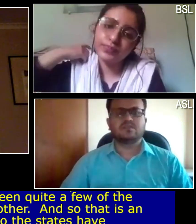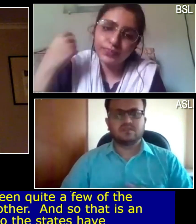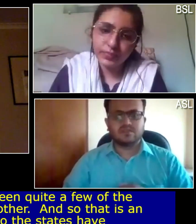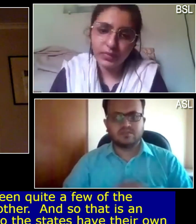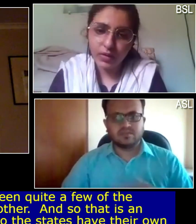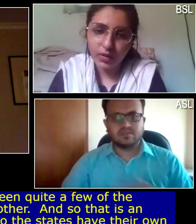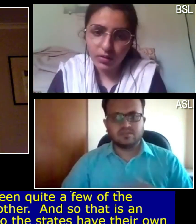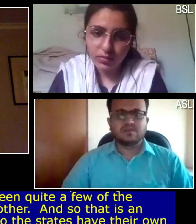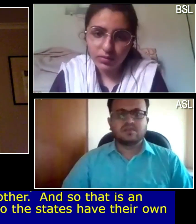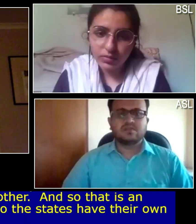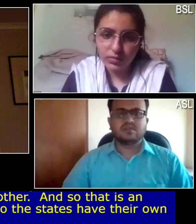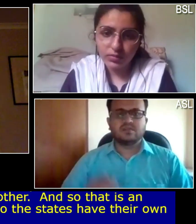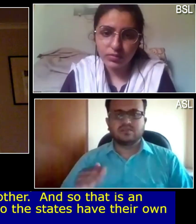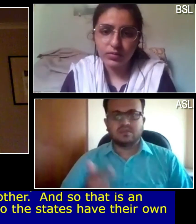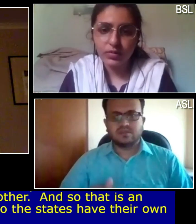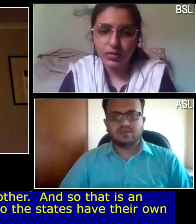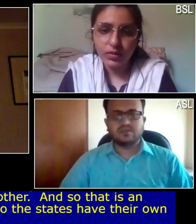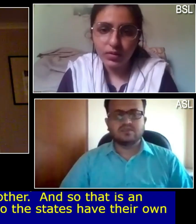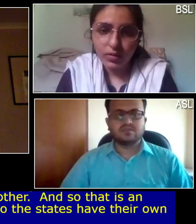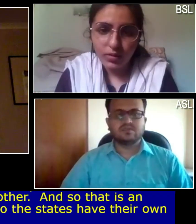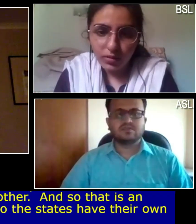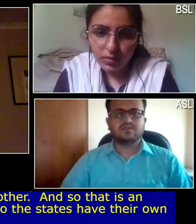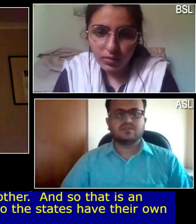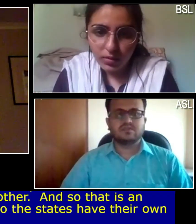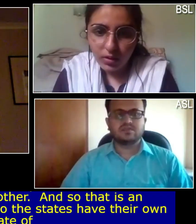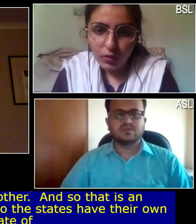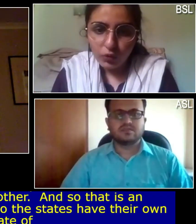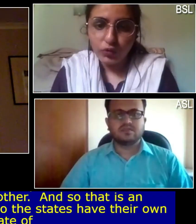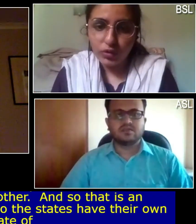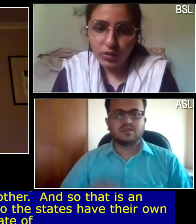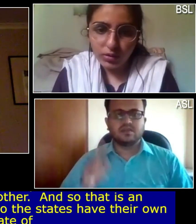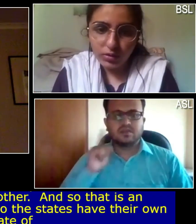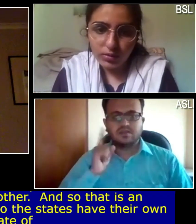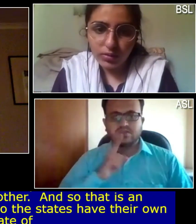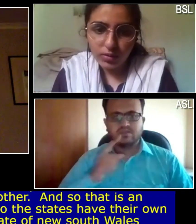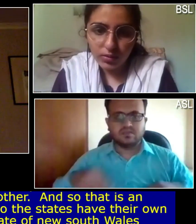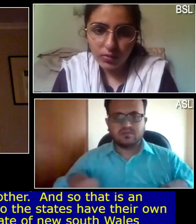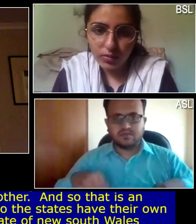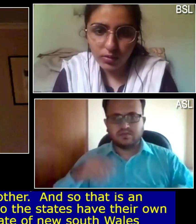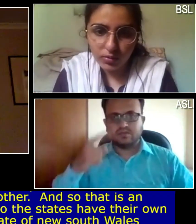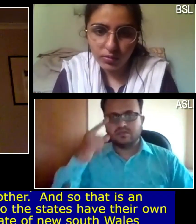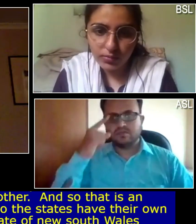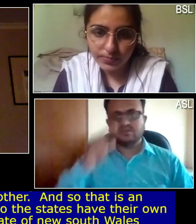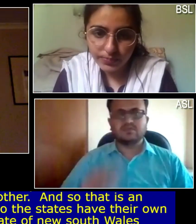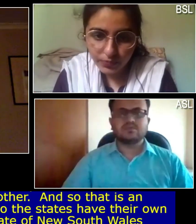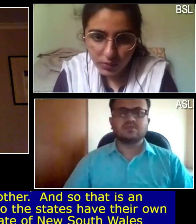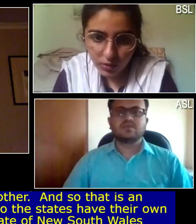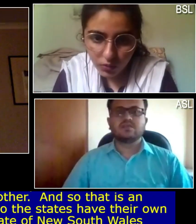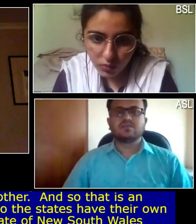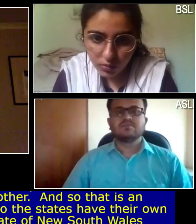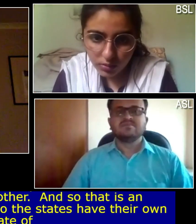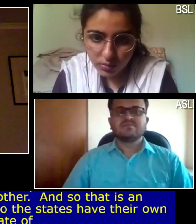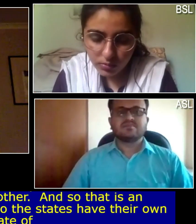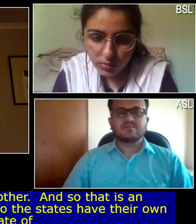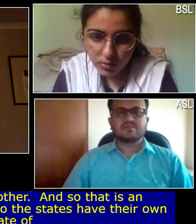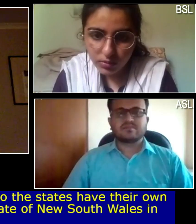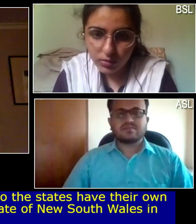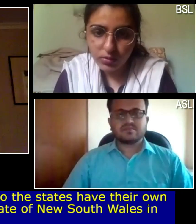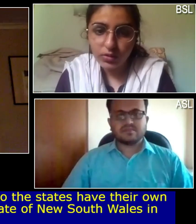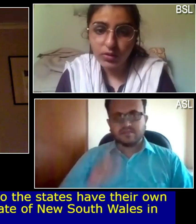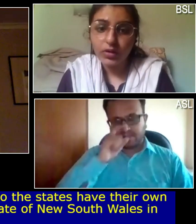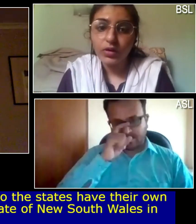And I live in the state of New South Wales in Australia, and there is the Disability Inclusion Act. Now, all